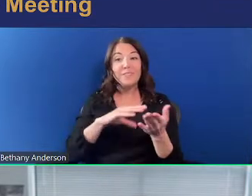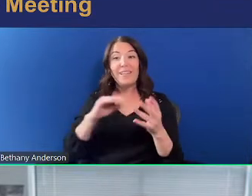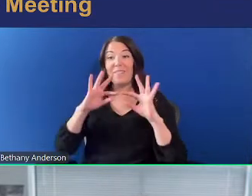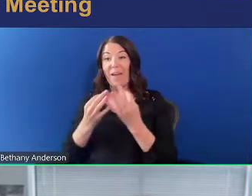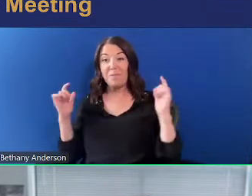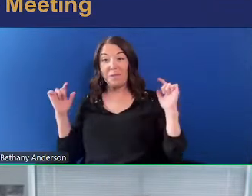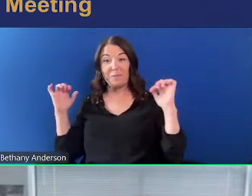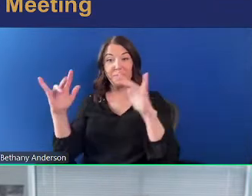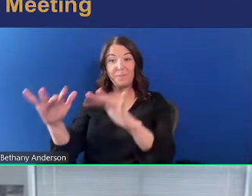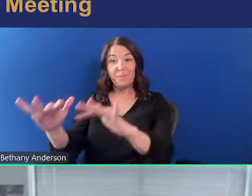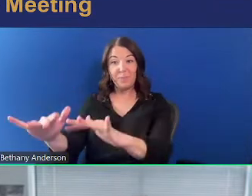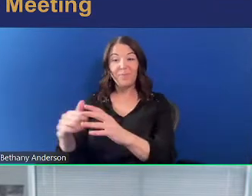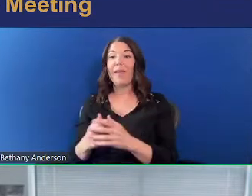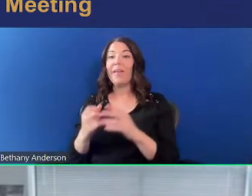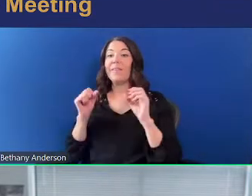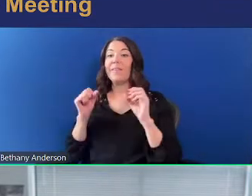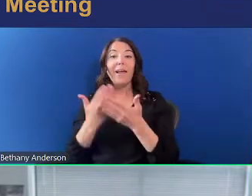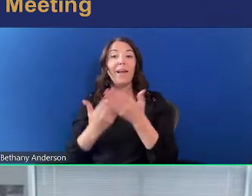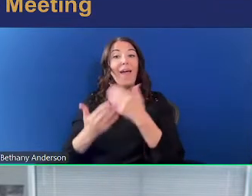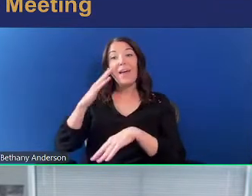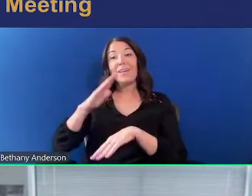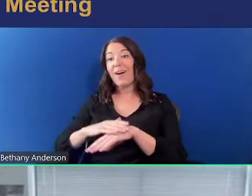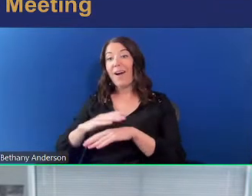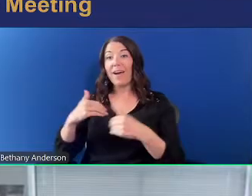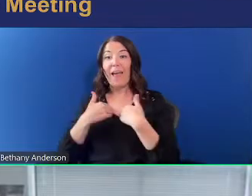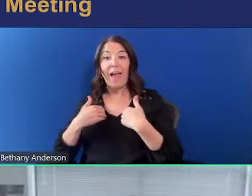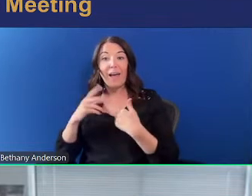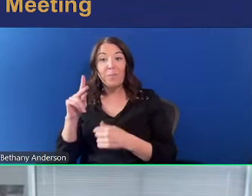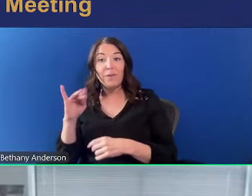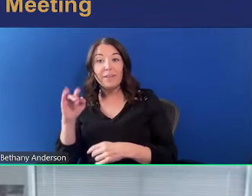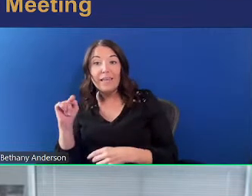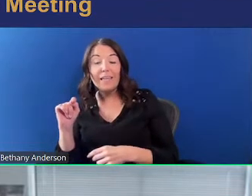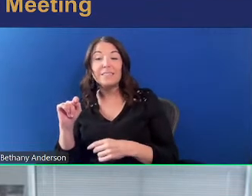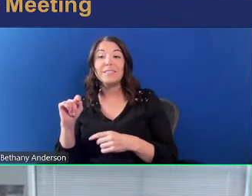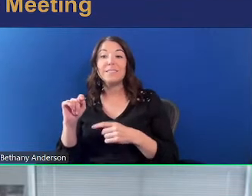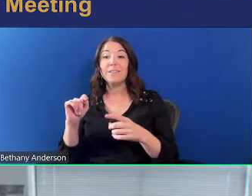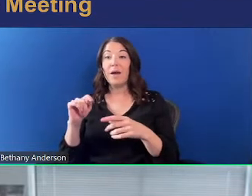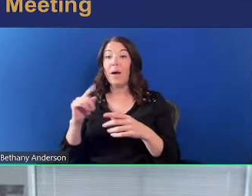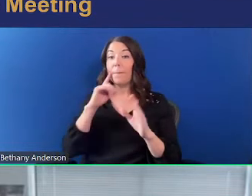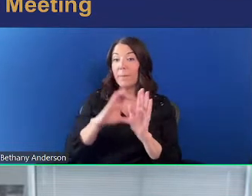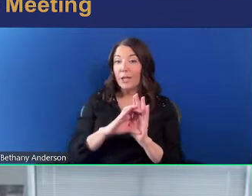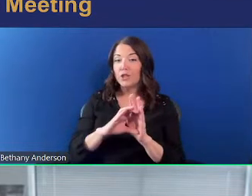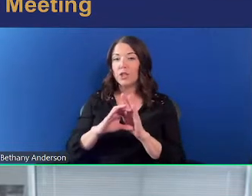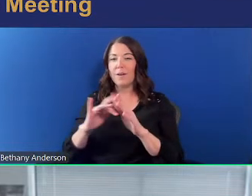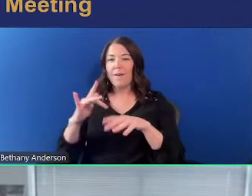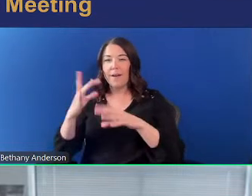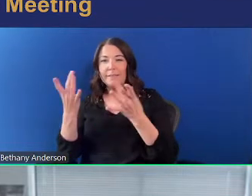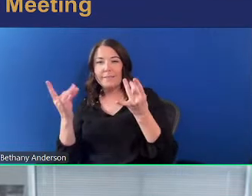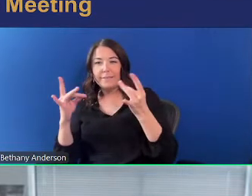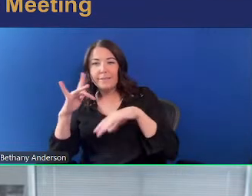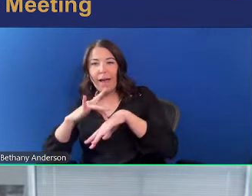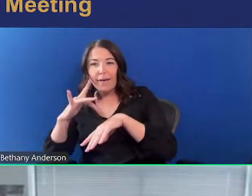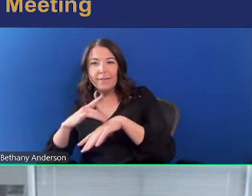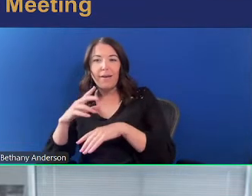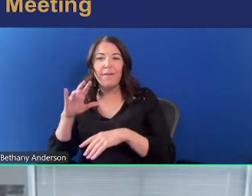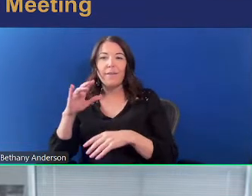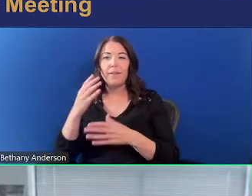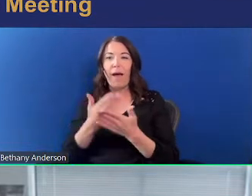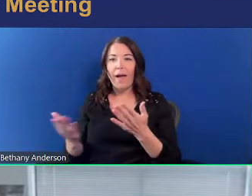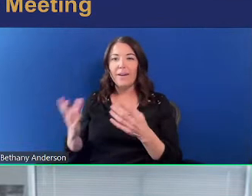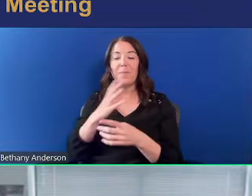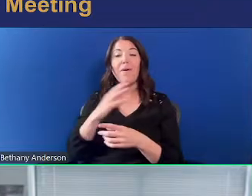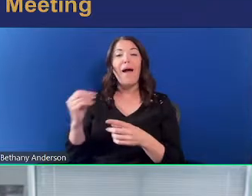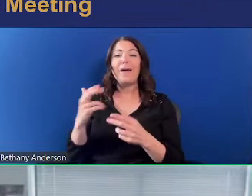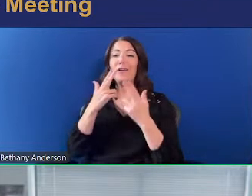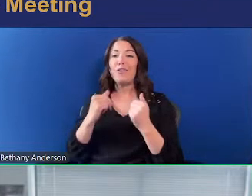They had access to hands-on animal kits that had a picture, a tactile item, and then a QR code that had animal